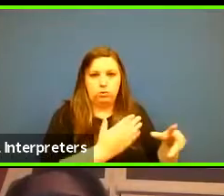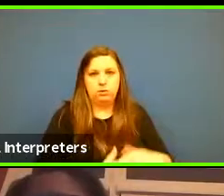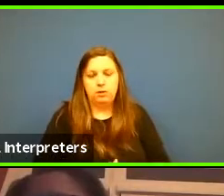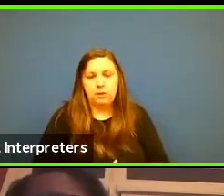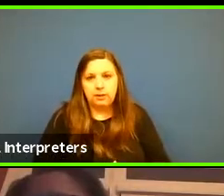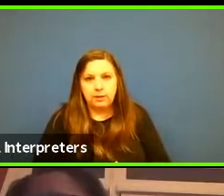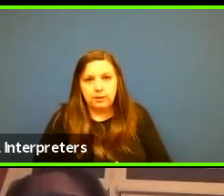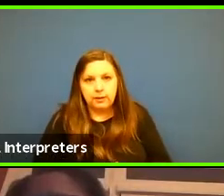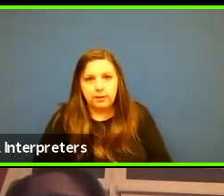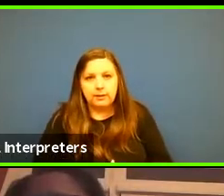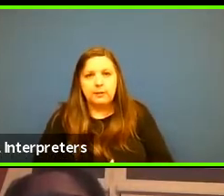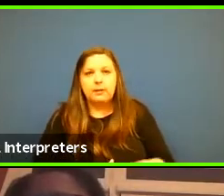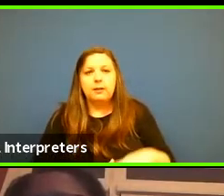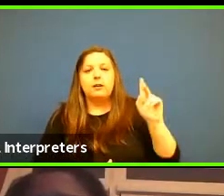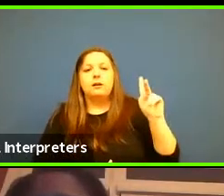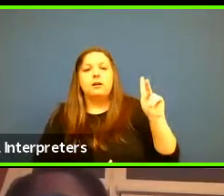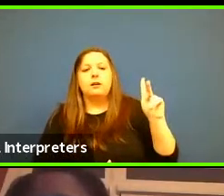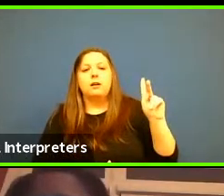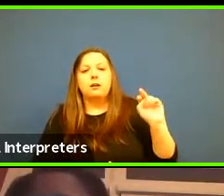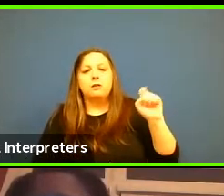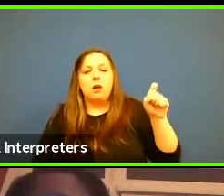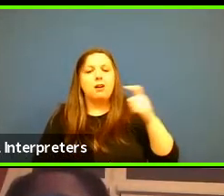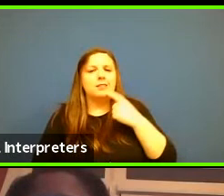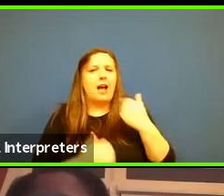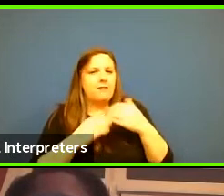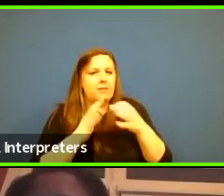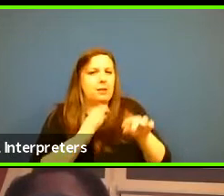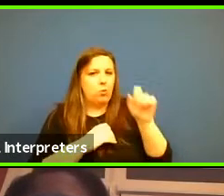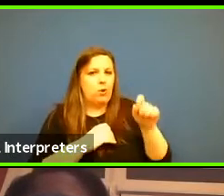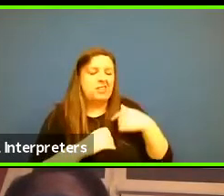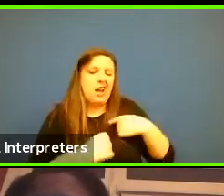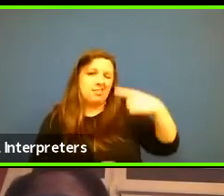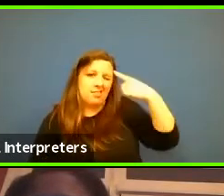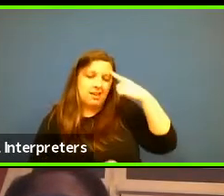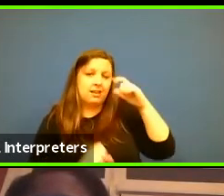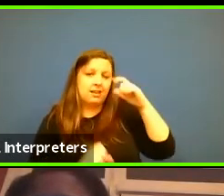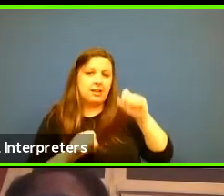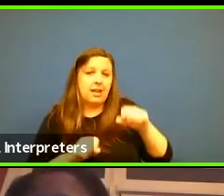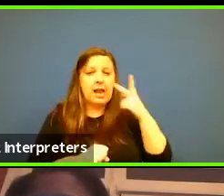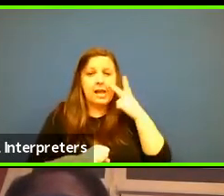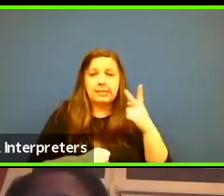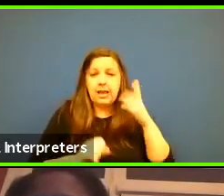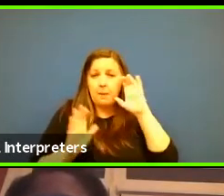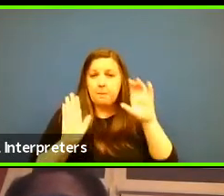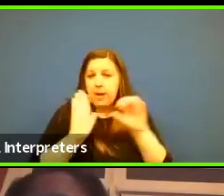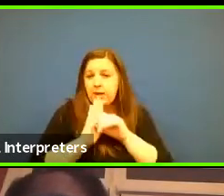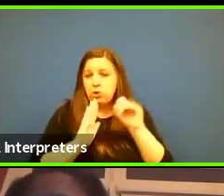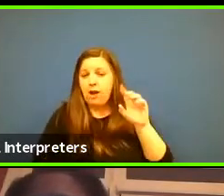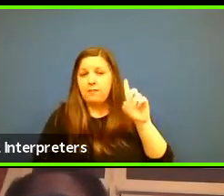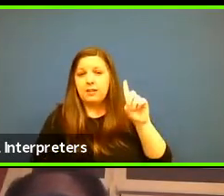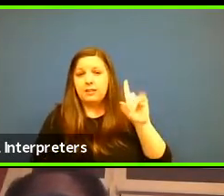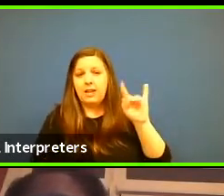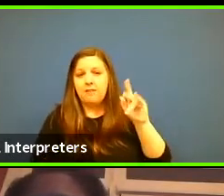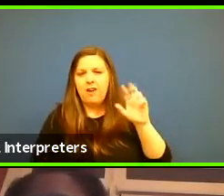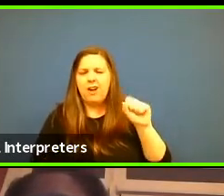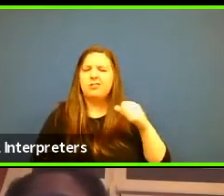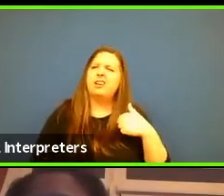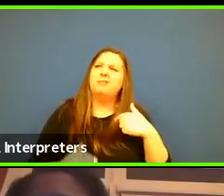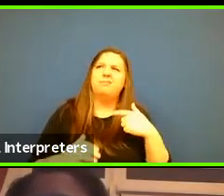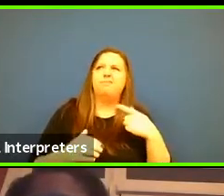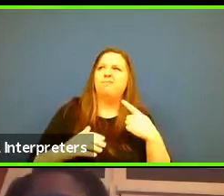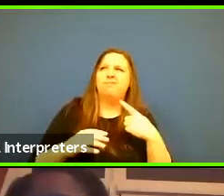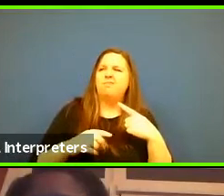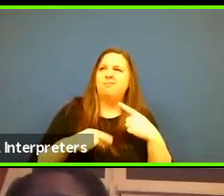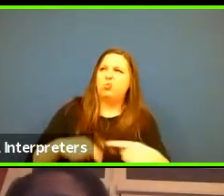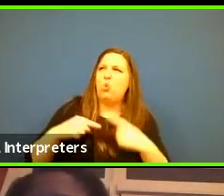I've got a simple question, I think. Could I see a picture of what these dividers look like? I'm having a hard time getting it in my head.